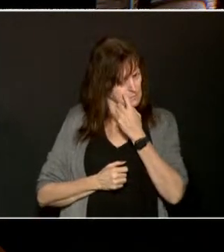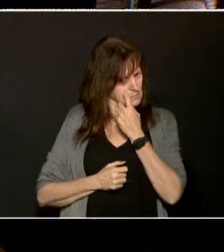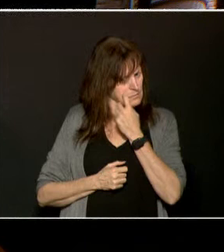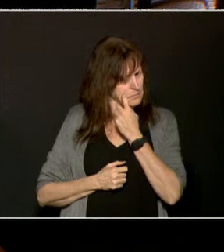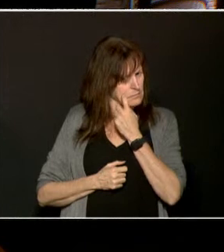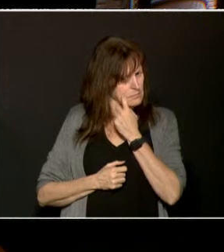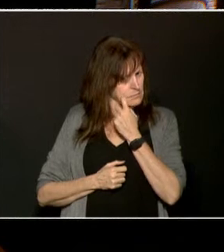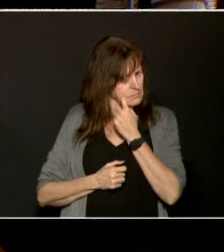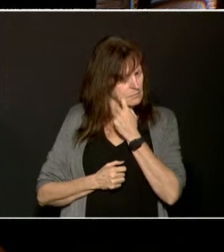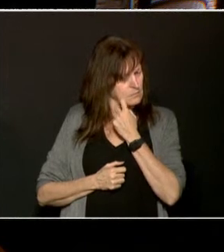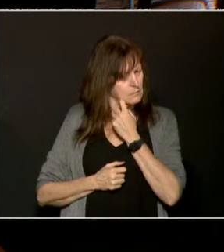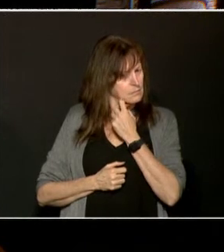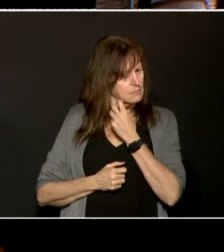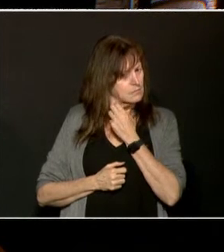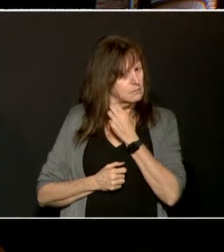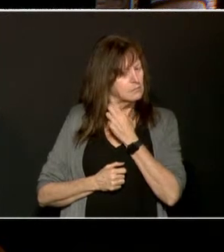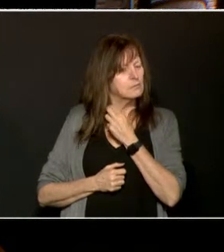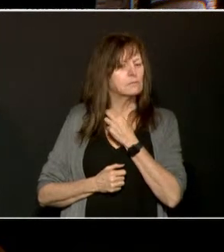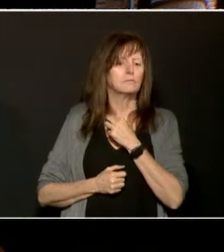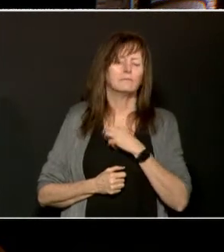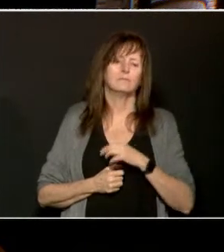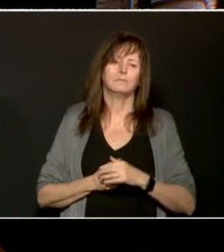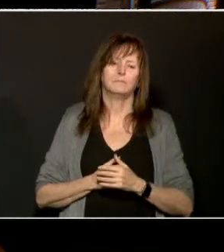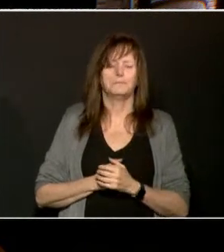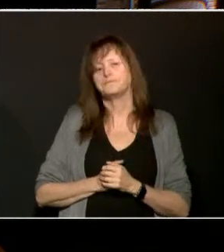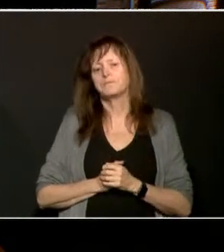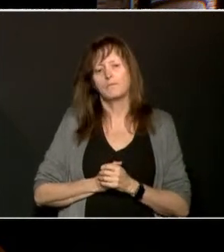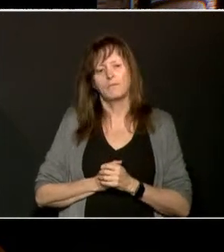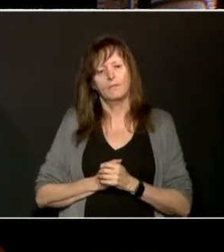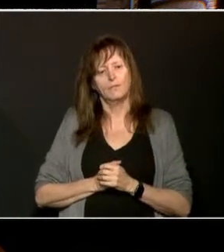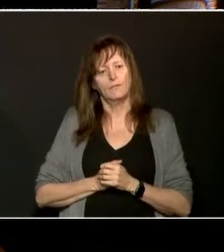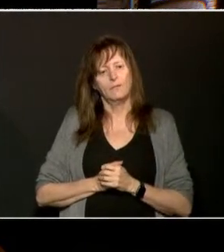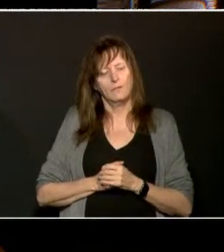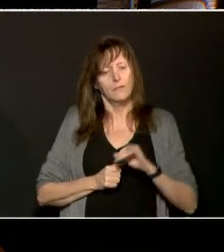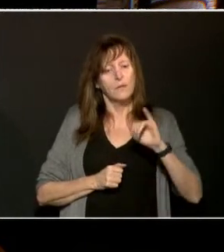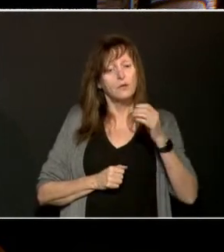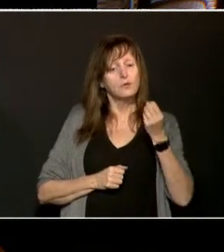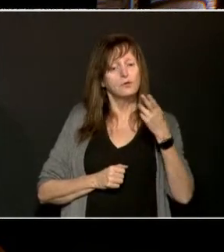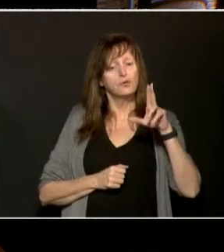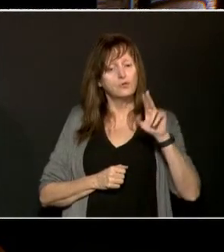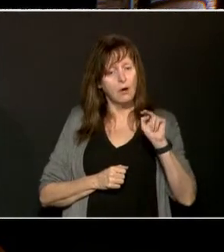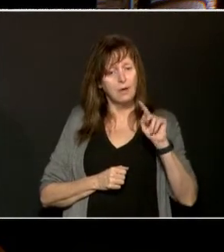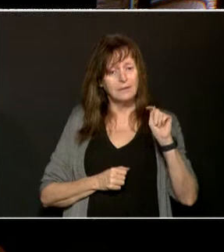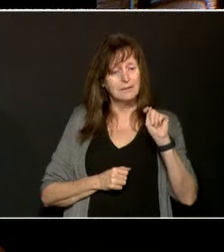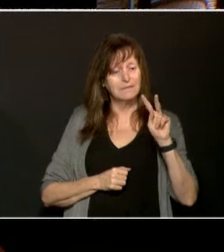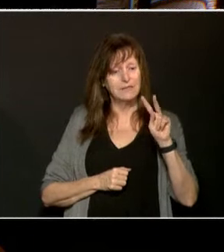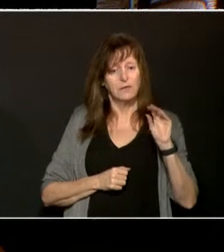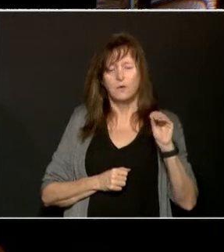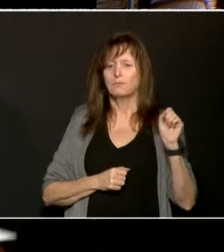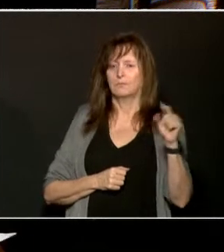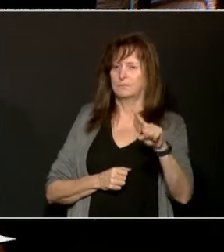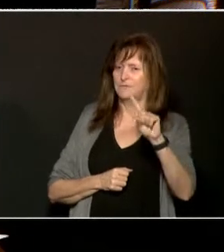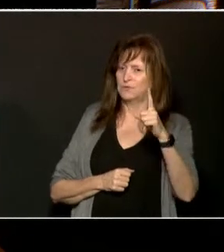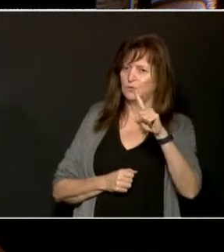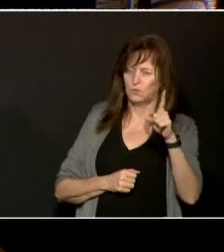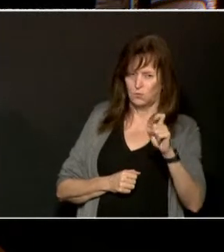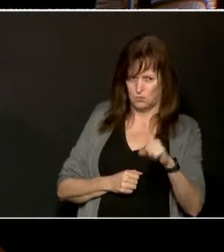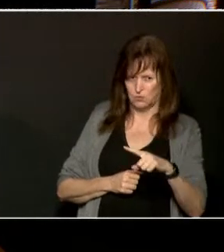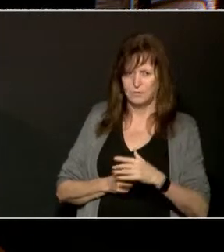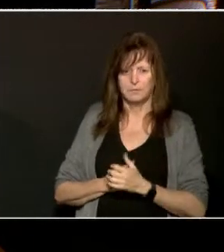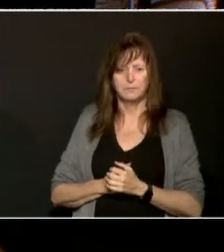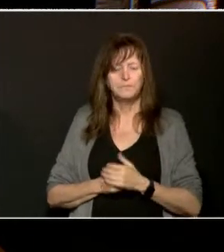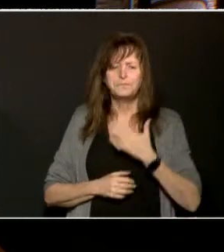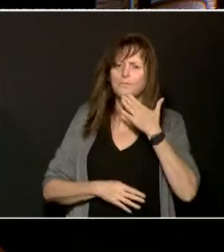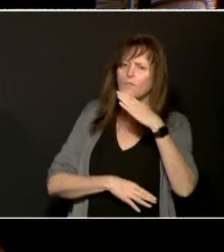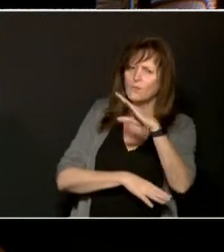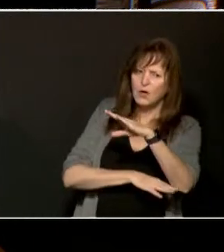to the first question, please. John McGrath, TVO. Good afternoon, doctors. Dr.